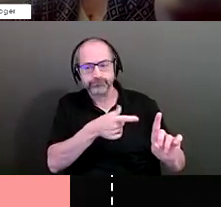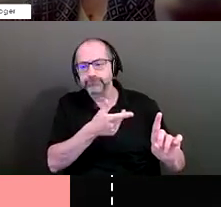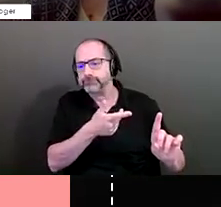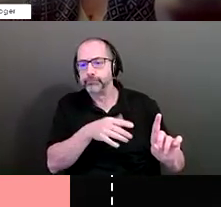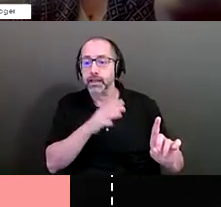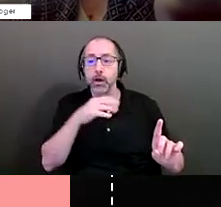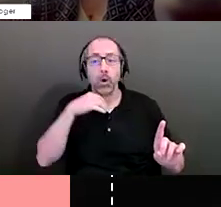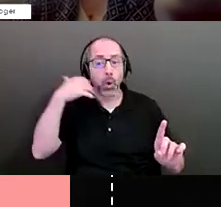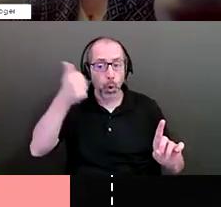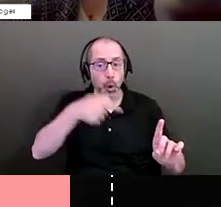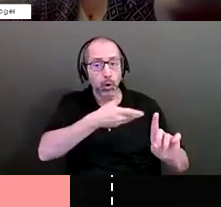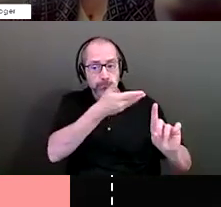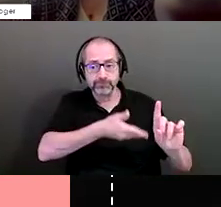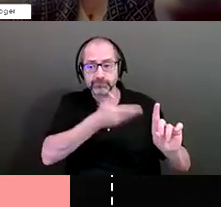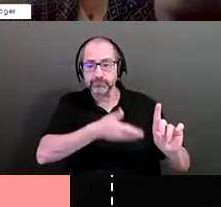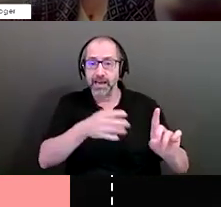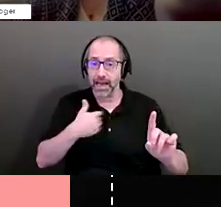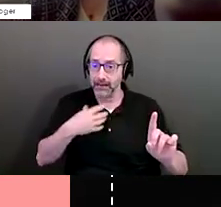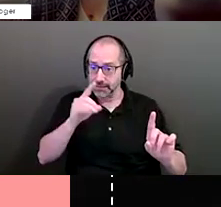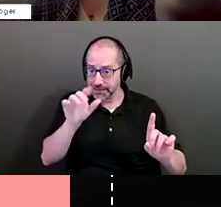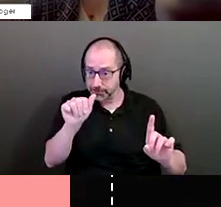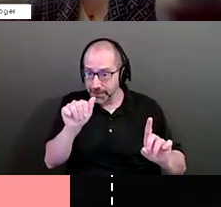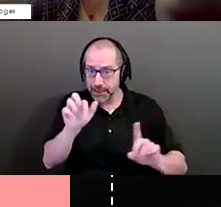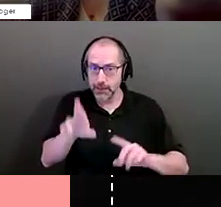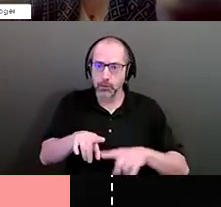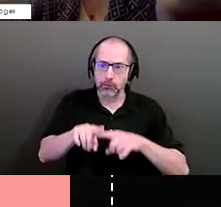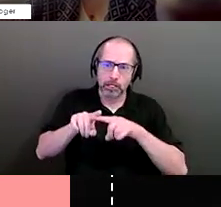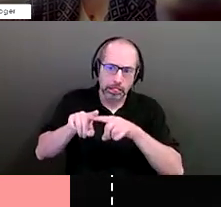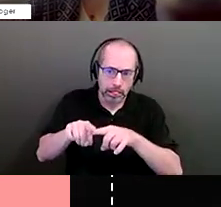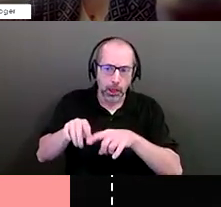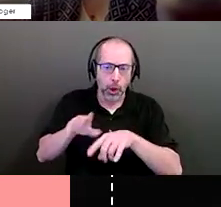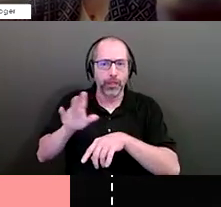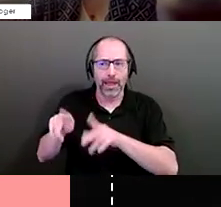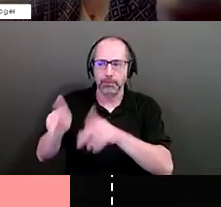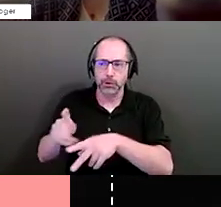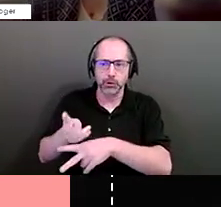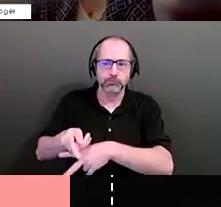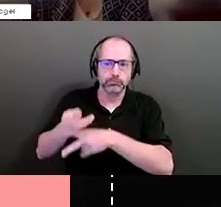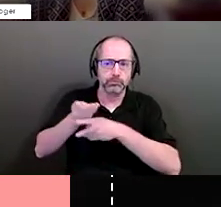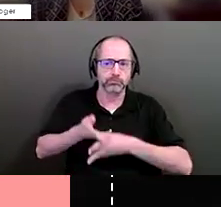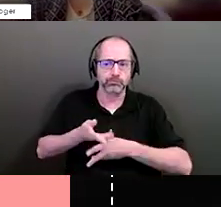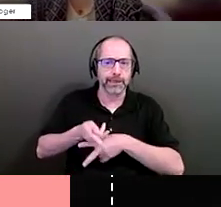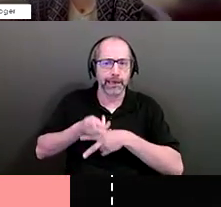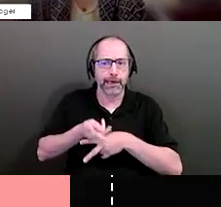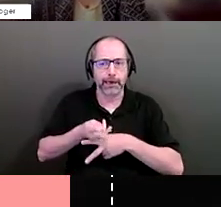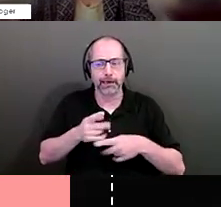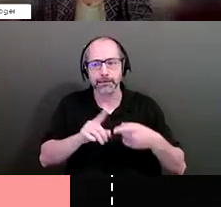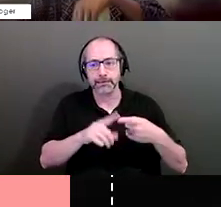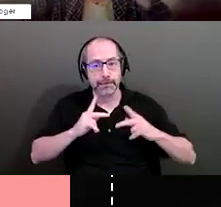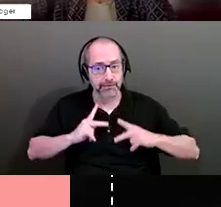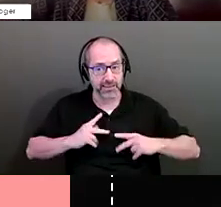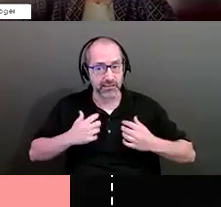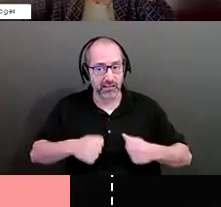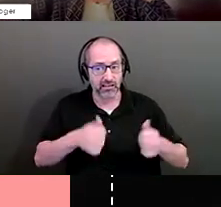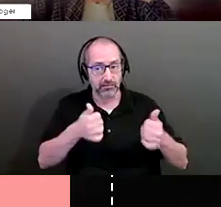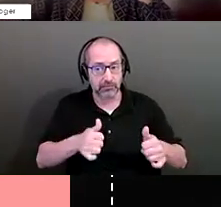functionally dependent on caregivers, they're at greater risk. If they have poor physical or mental health, they're at